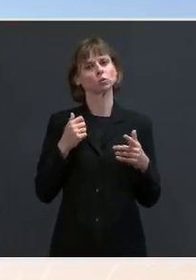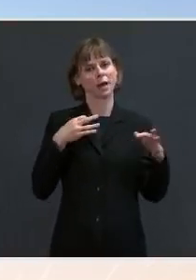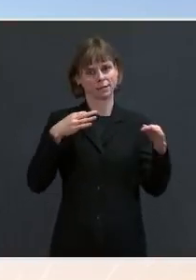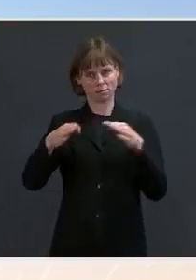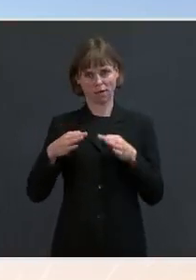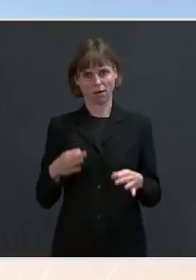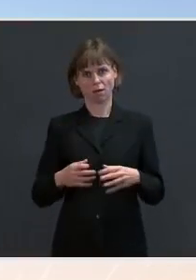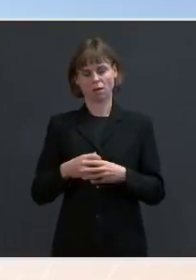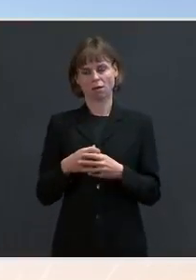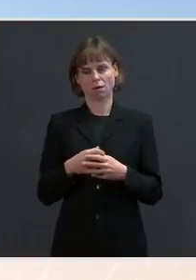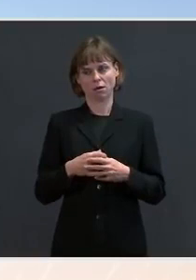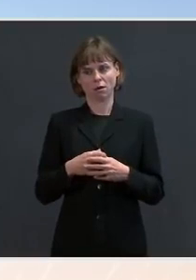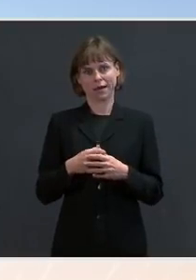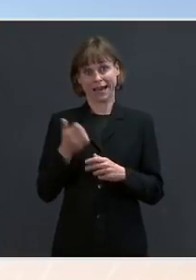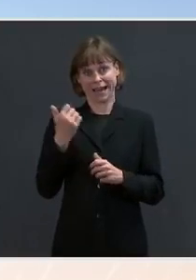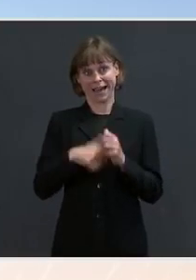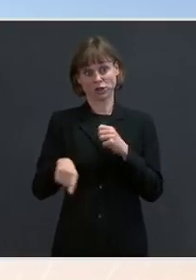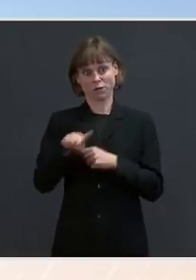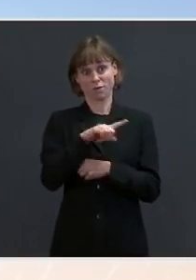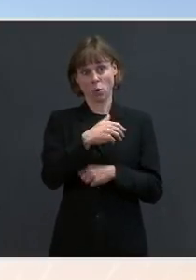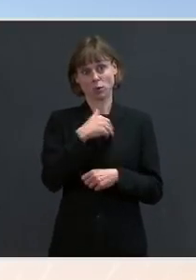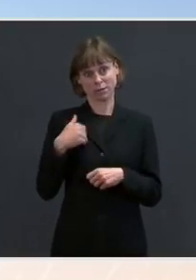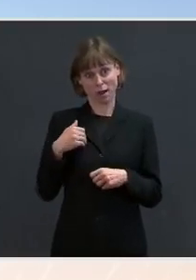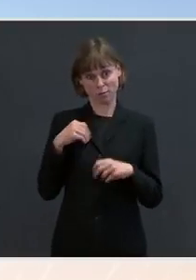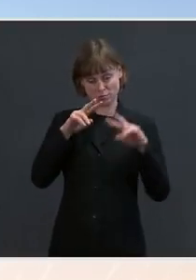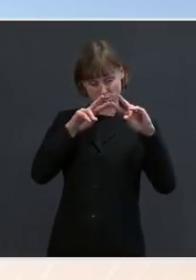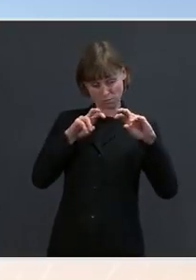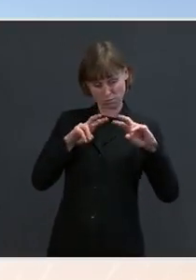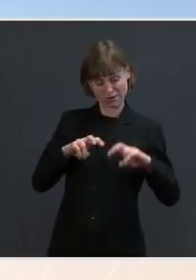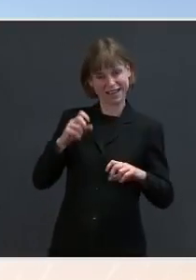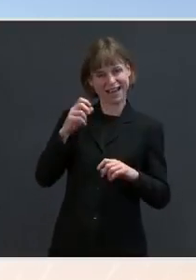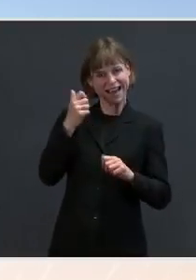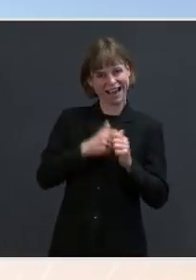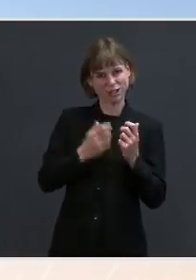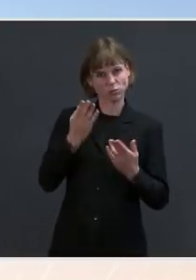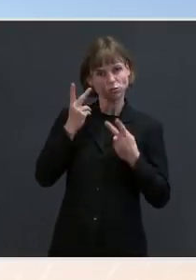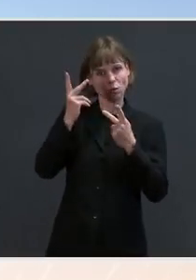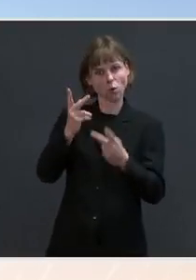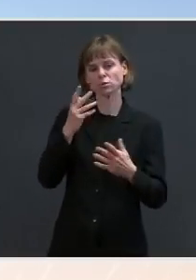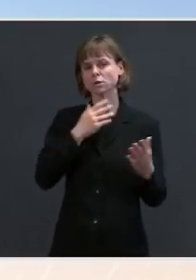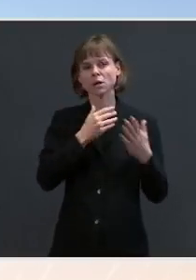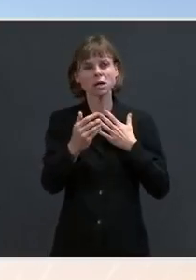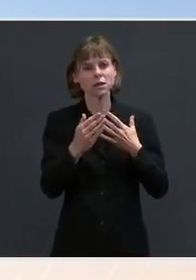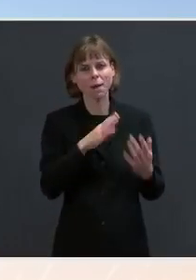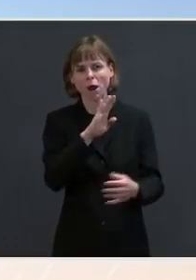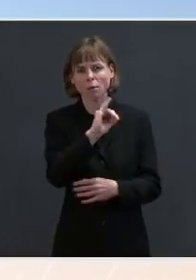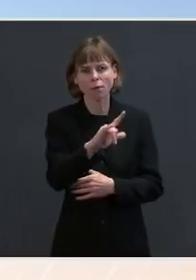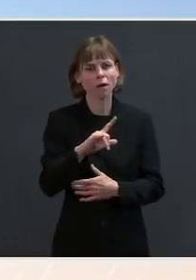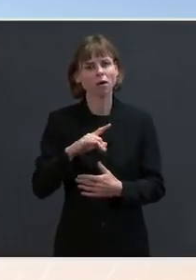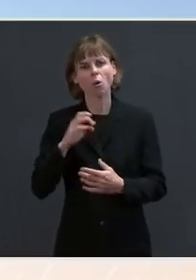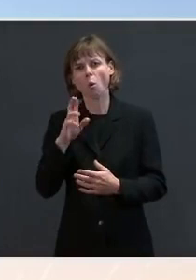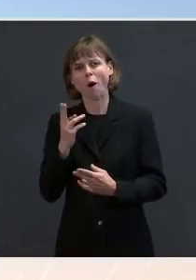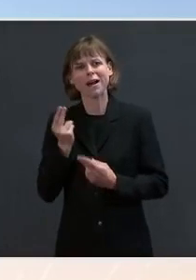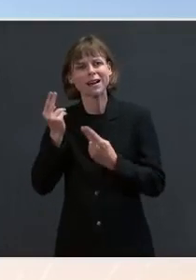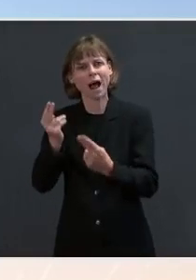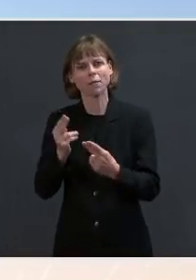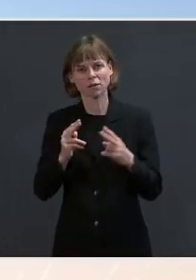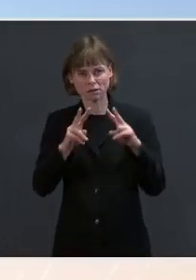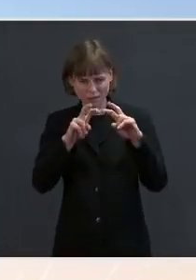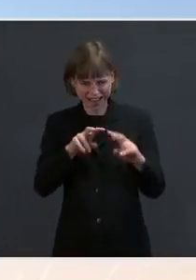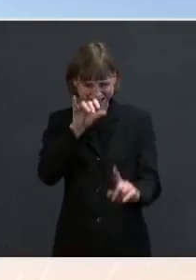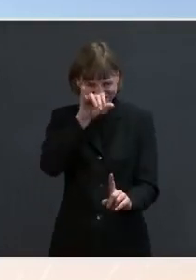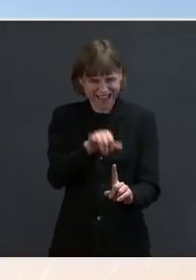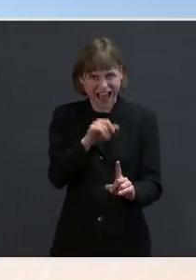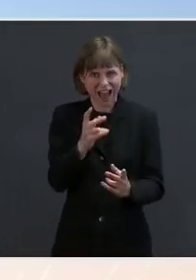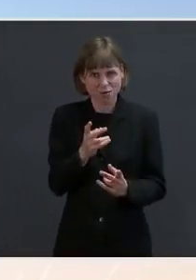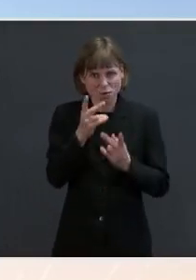these members looks at each proposal, whether it's a bill or a nominee, through the prism of that proposal, and I would expect any of